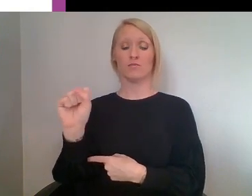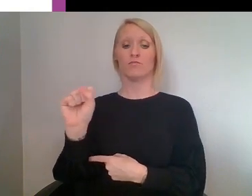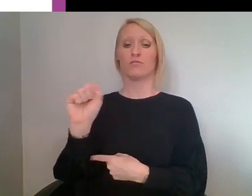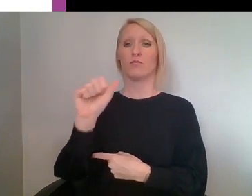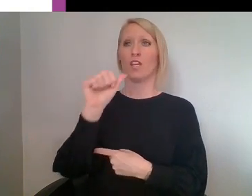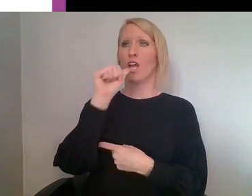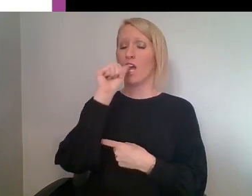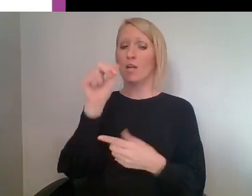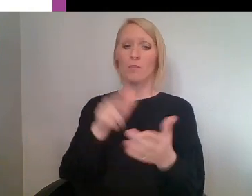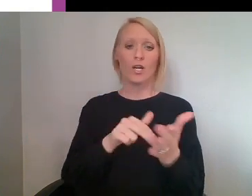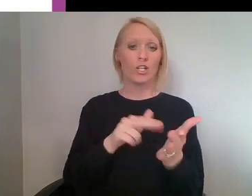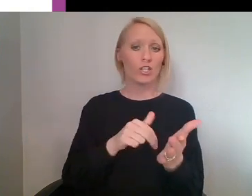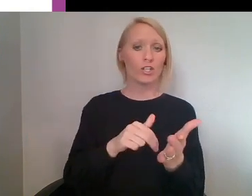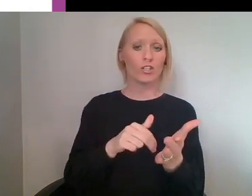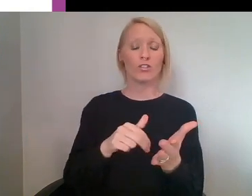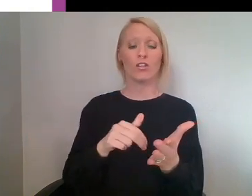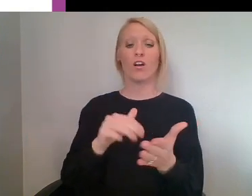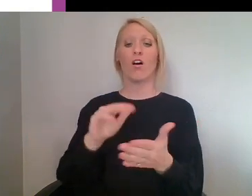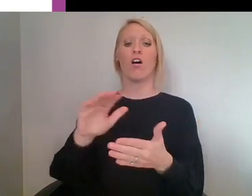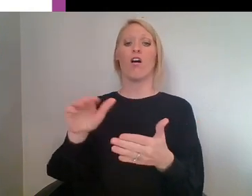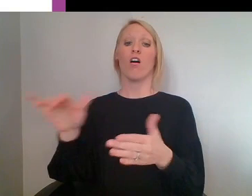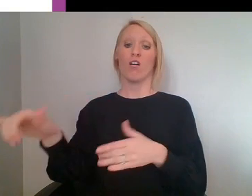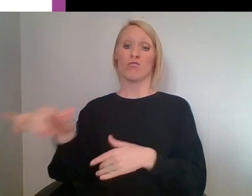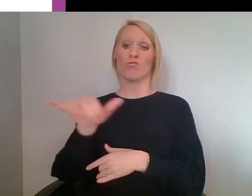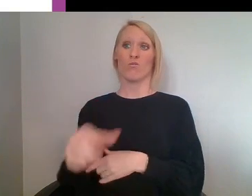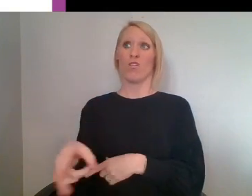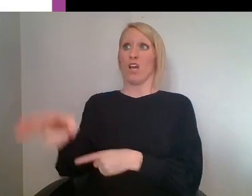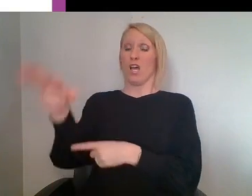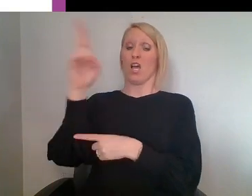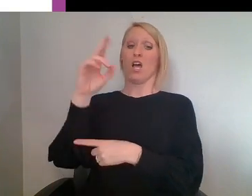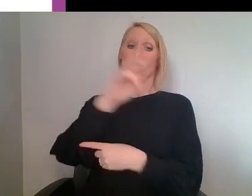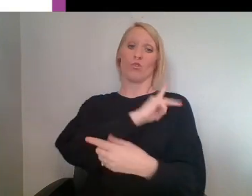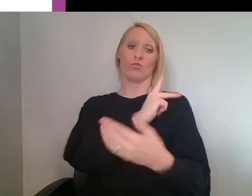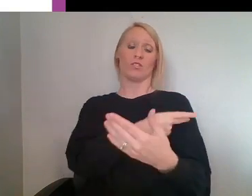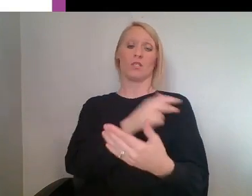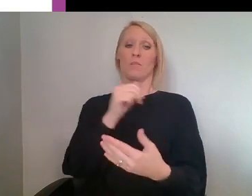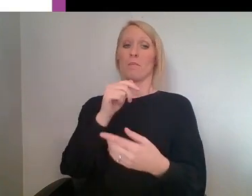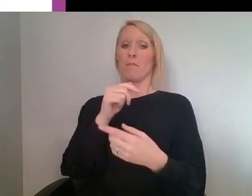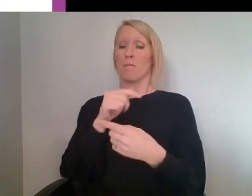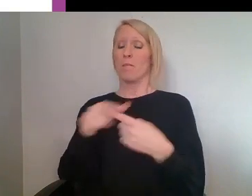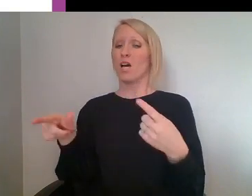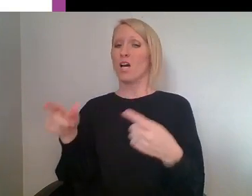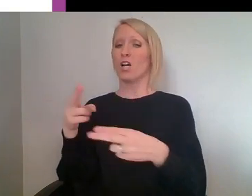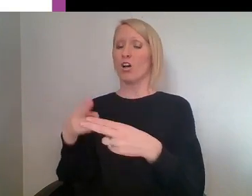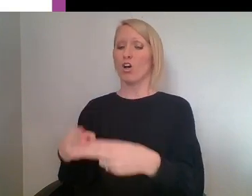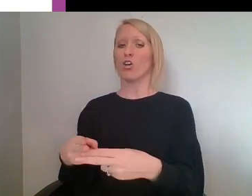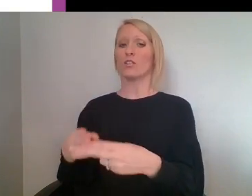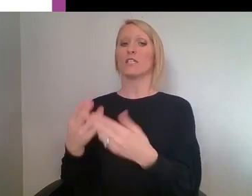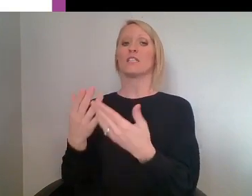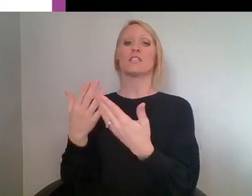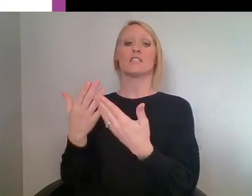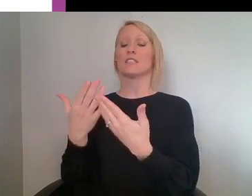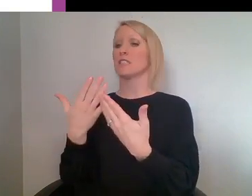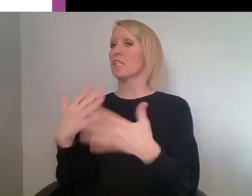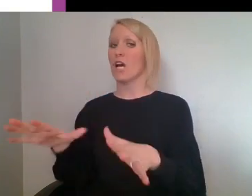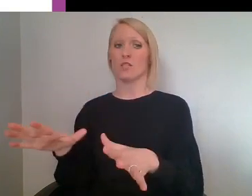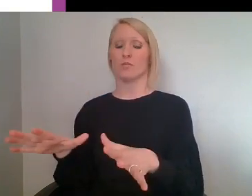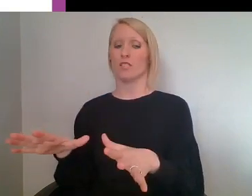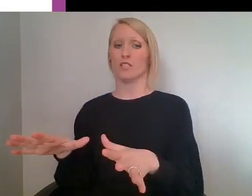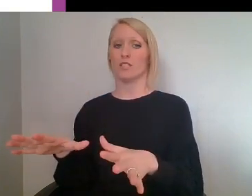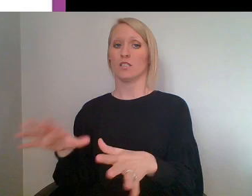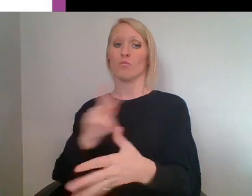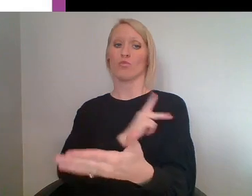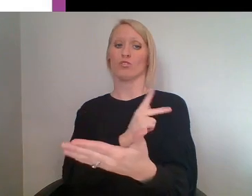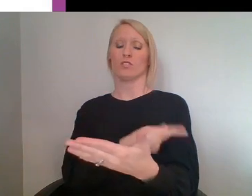butters are also high in protein, but they're called our incomplete proteins. And we'll talk a little bit more about what that means, complete versus